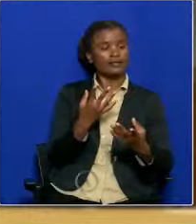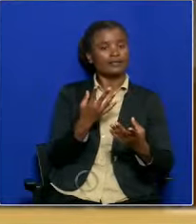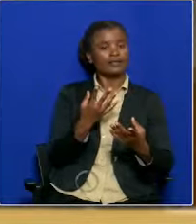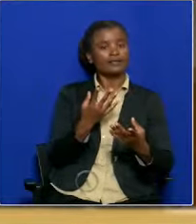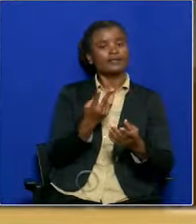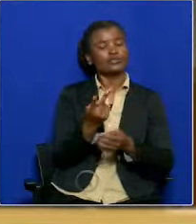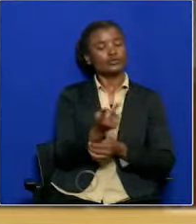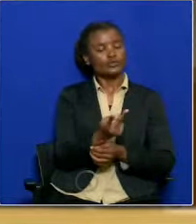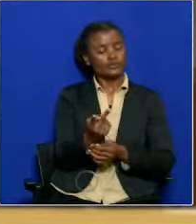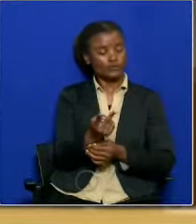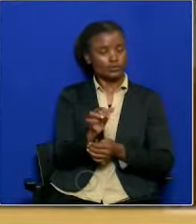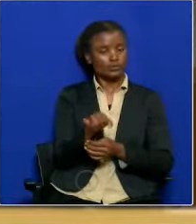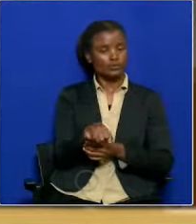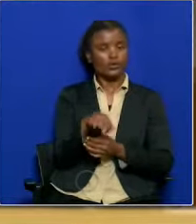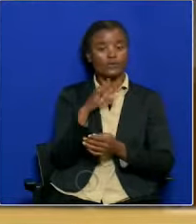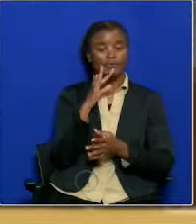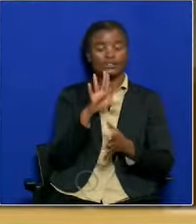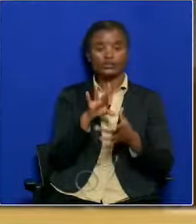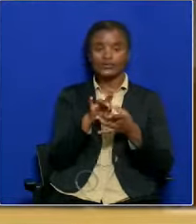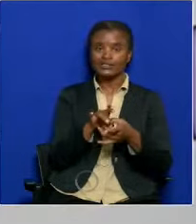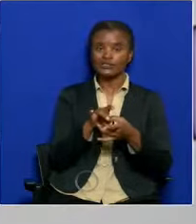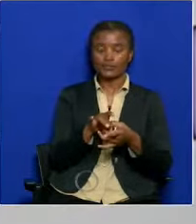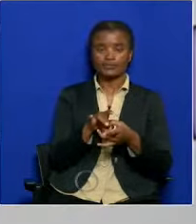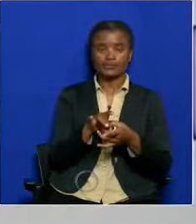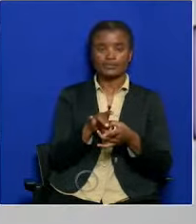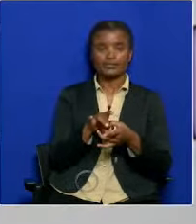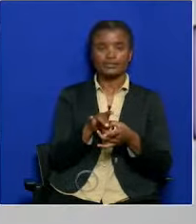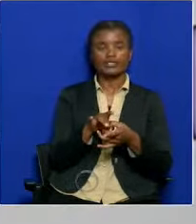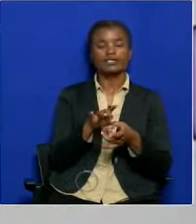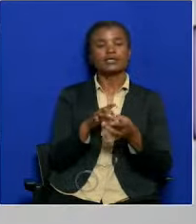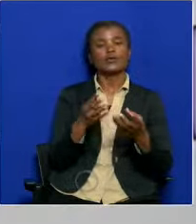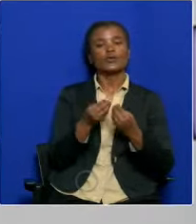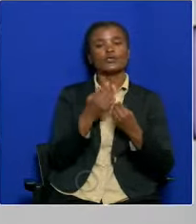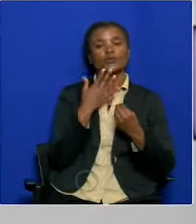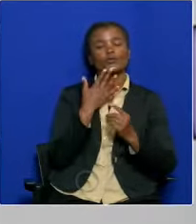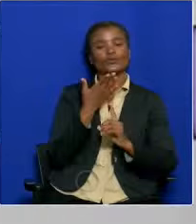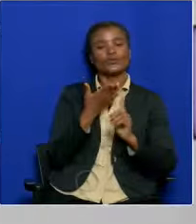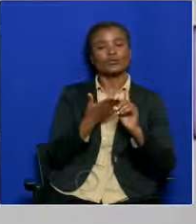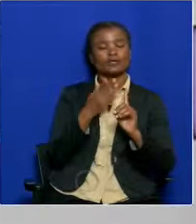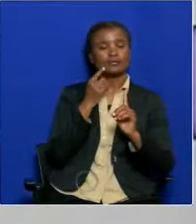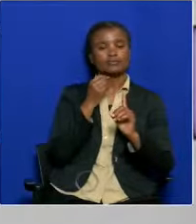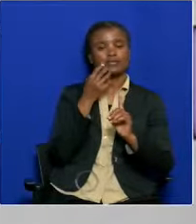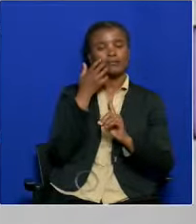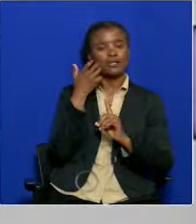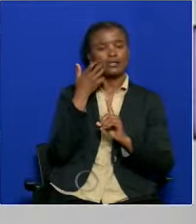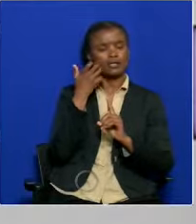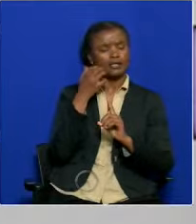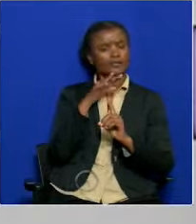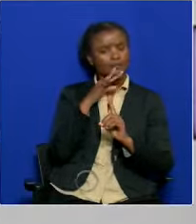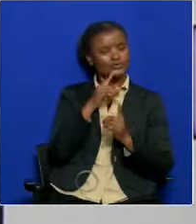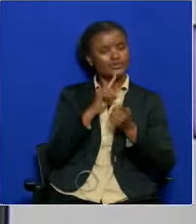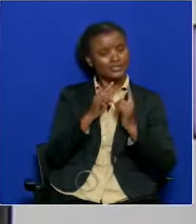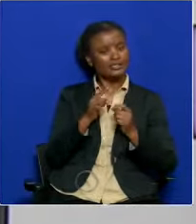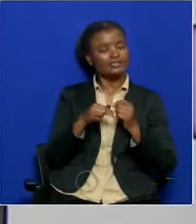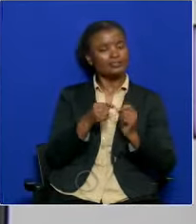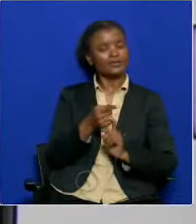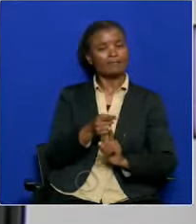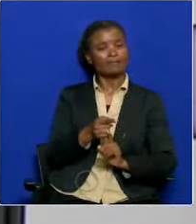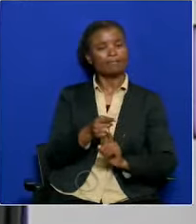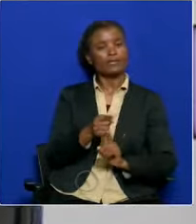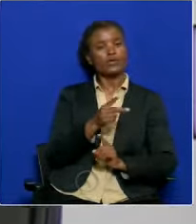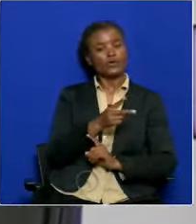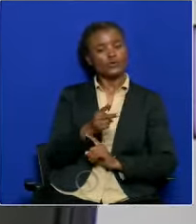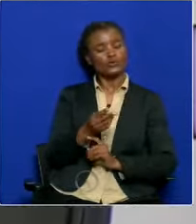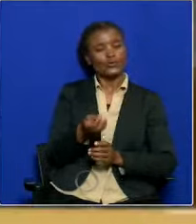have relationships with Mr. Matlala, but you do discuss him as well, including your WhatsApp exchanges about